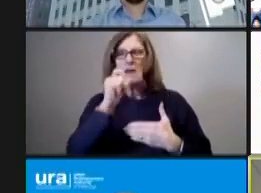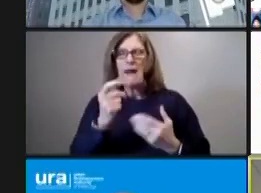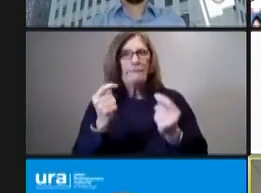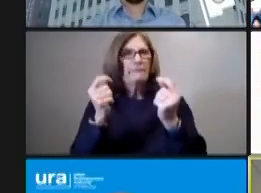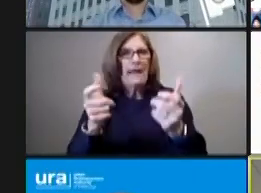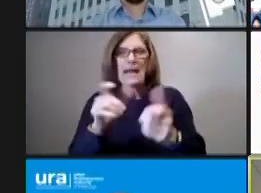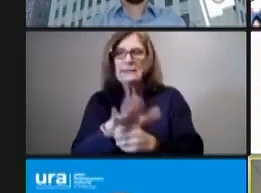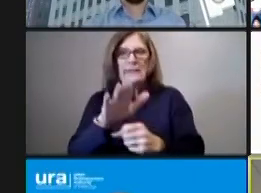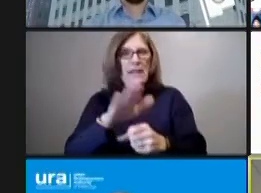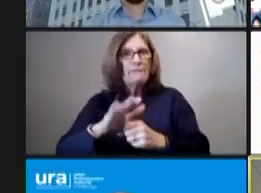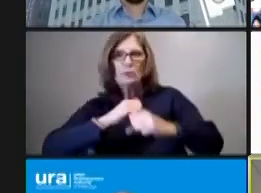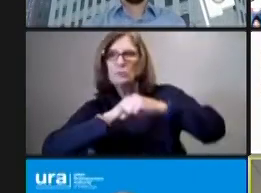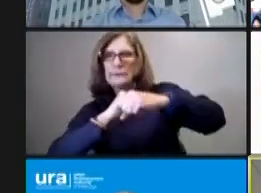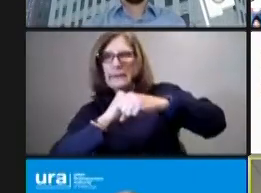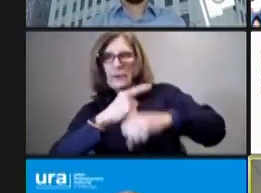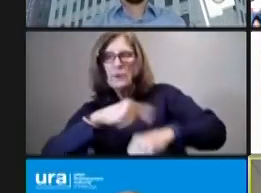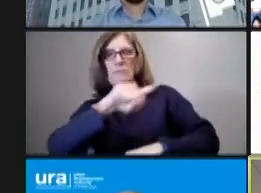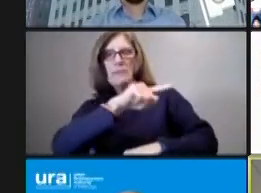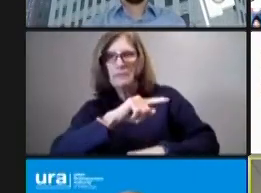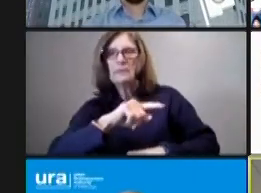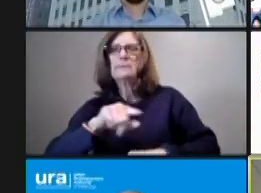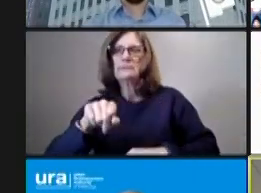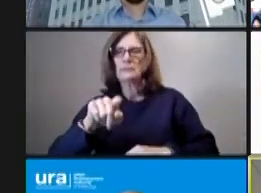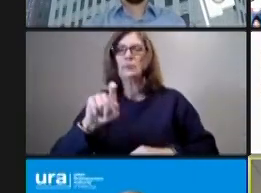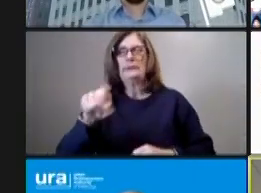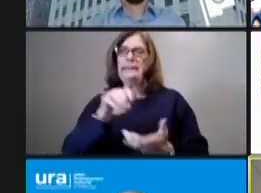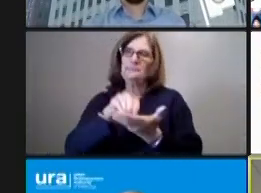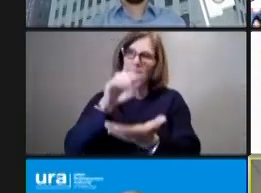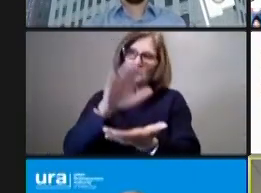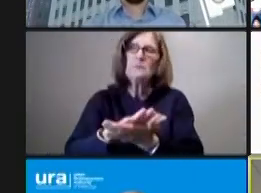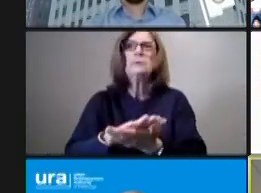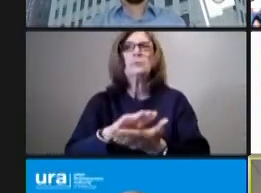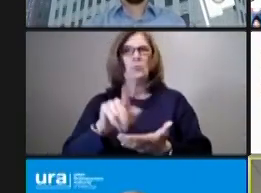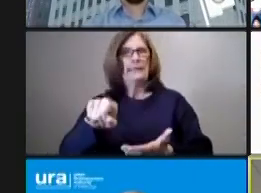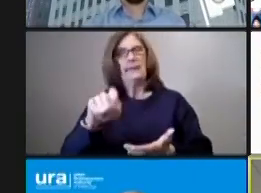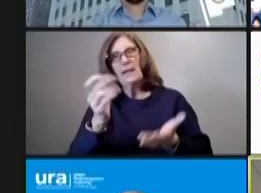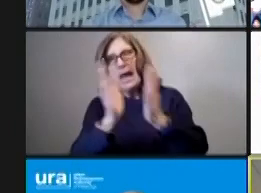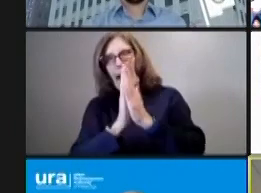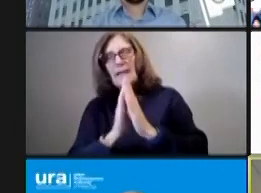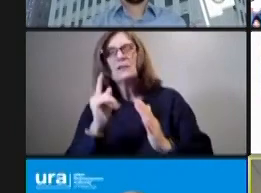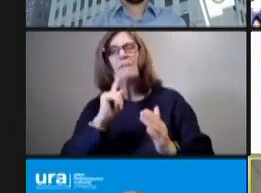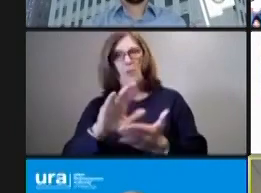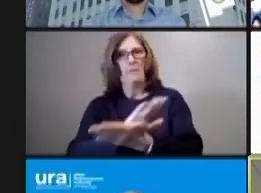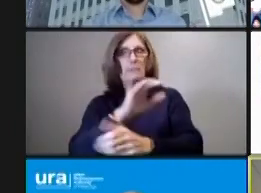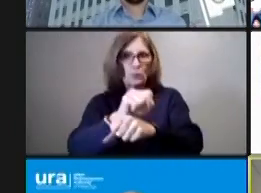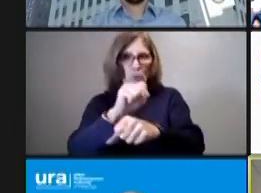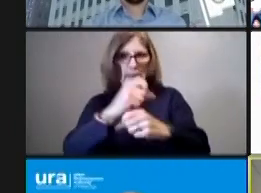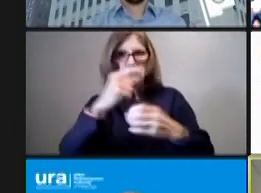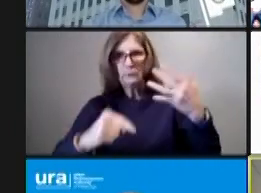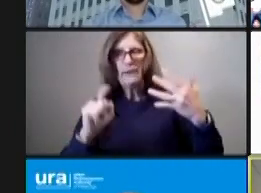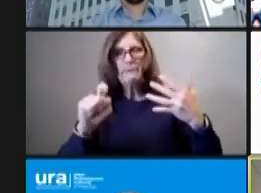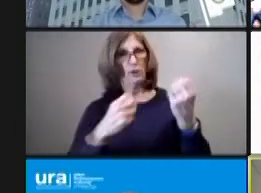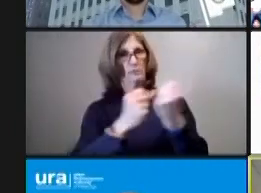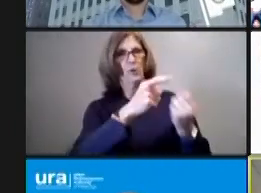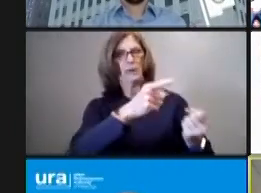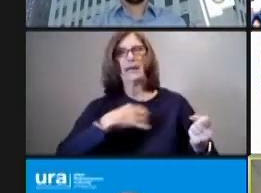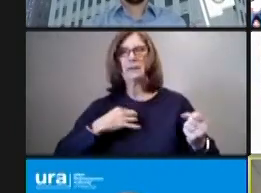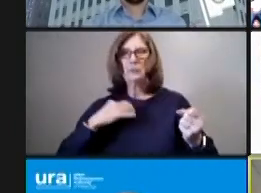people, which is completely understandable. We need documentation. We need to be able to support their eligibility, et cetera.